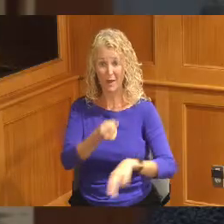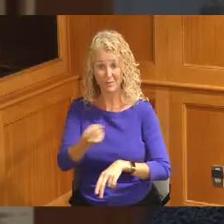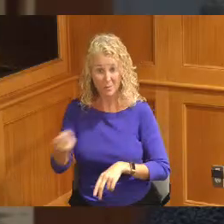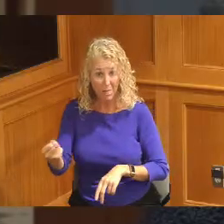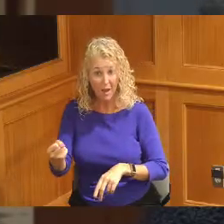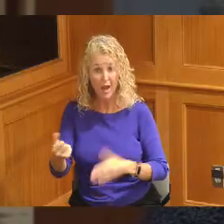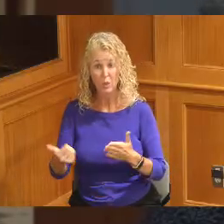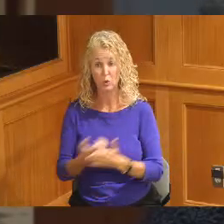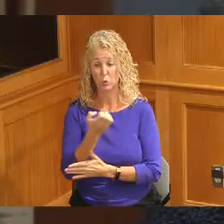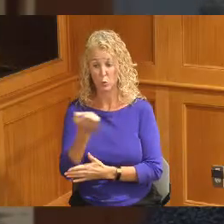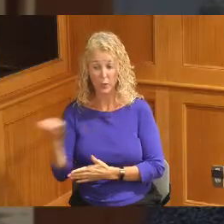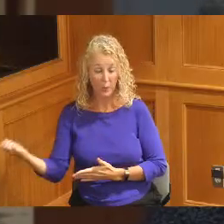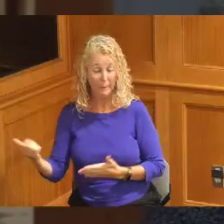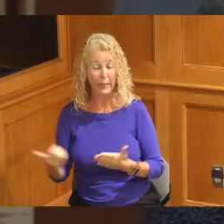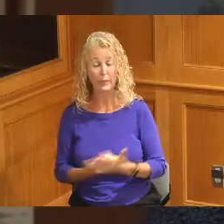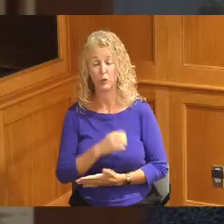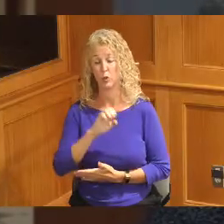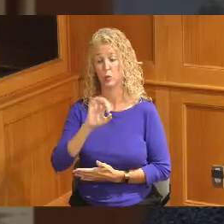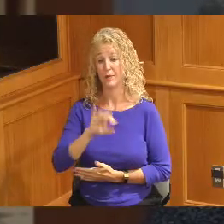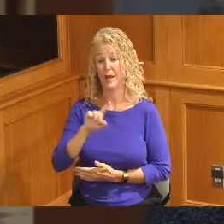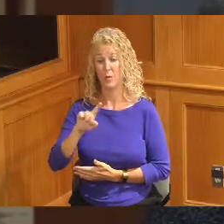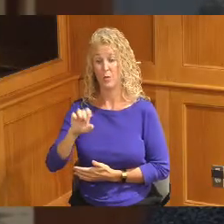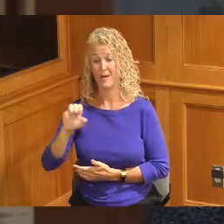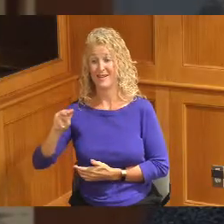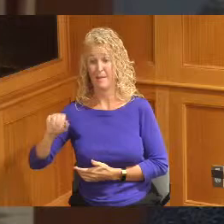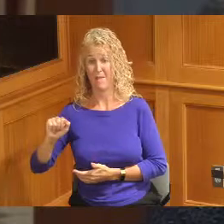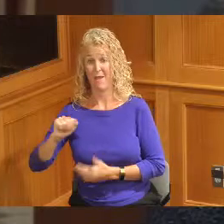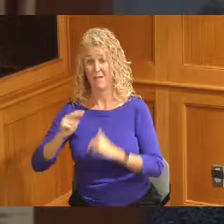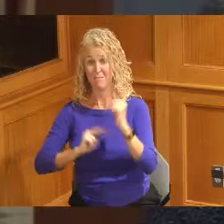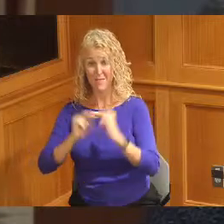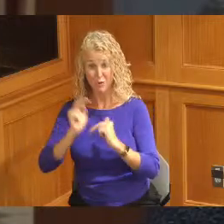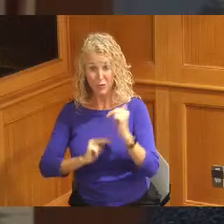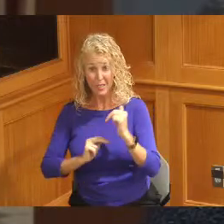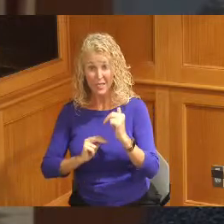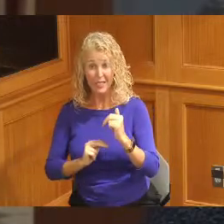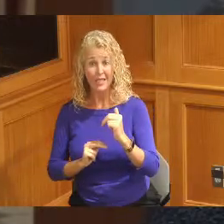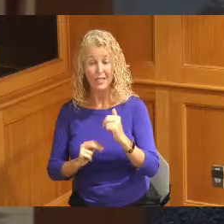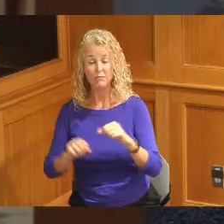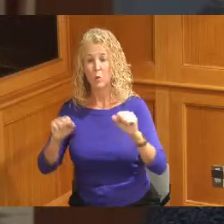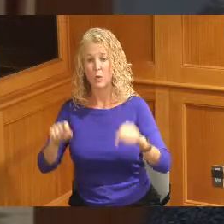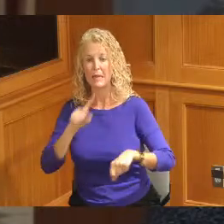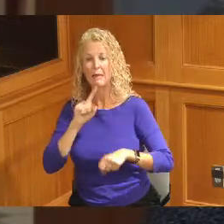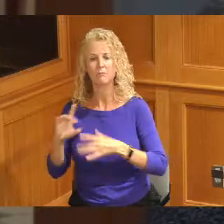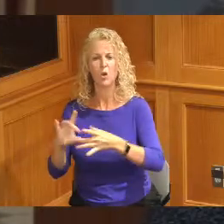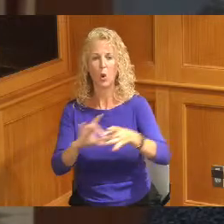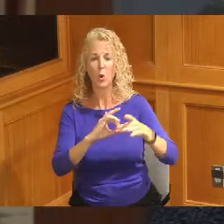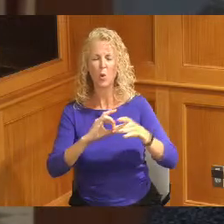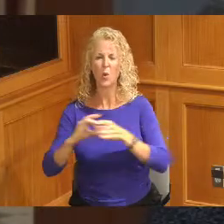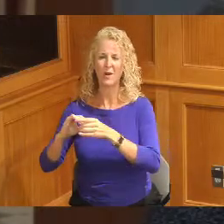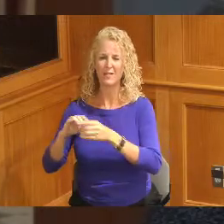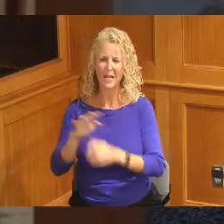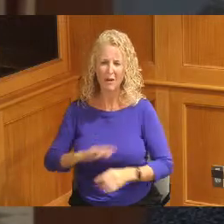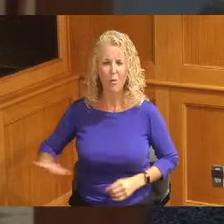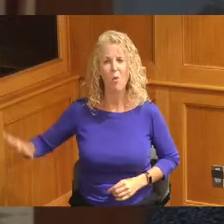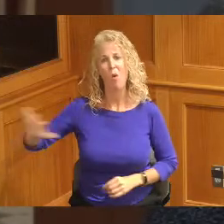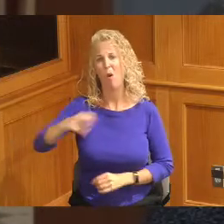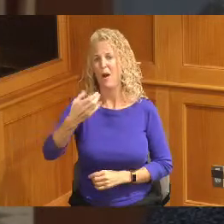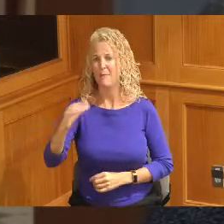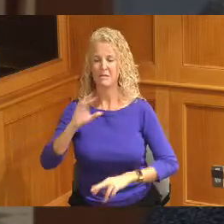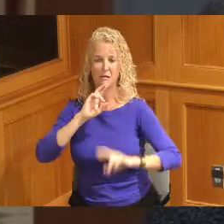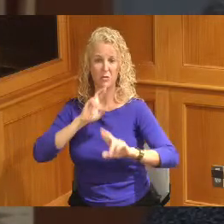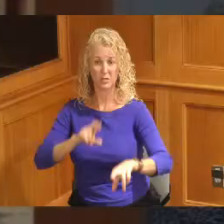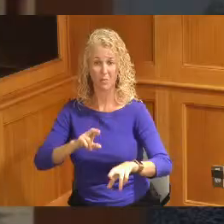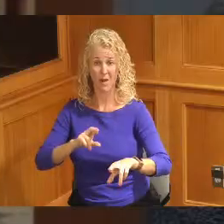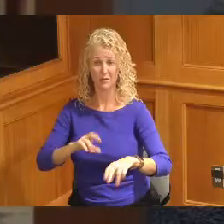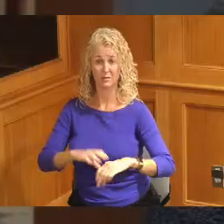new 911 EMA center in Springdale, where we'll be able to effectively coordinate countywide response and recovery. And then as we